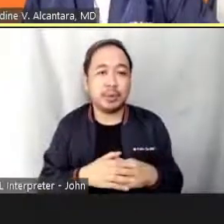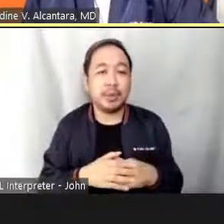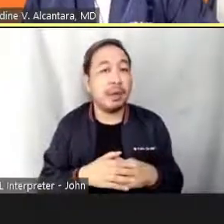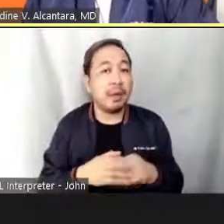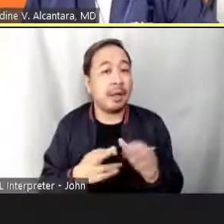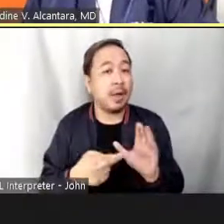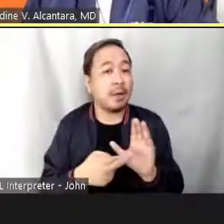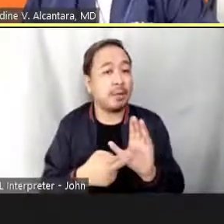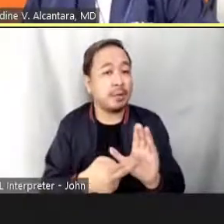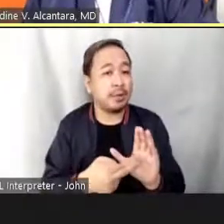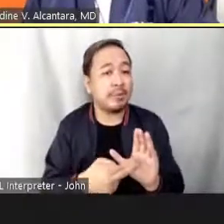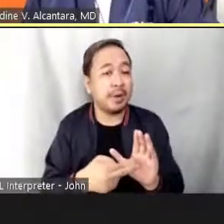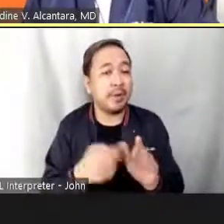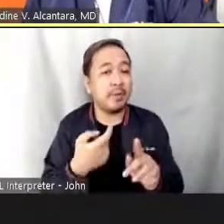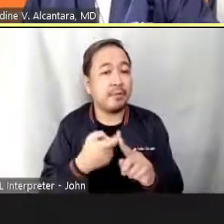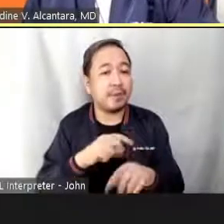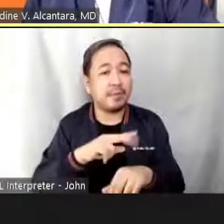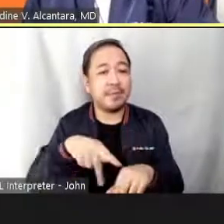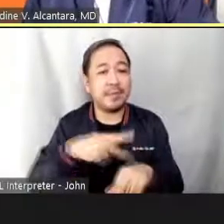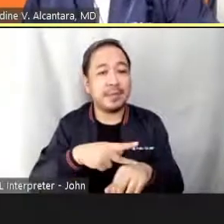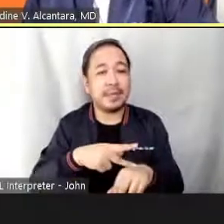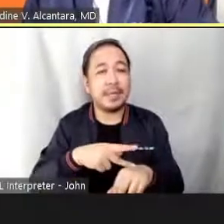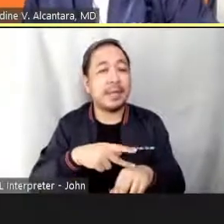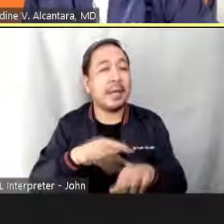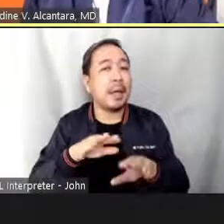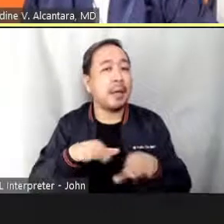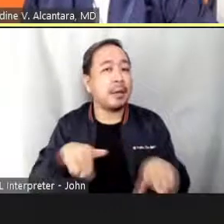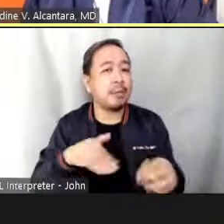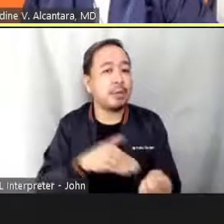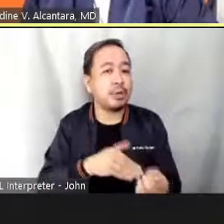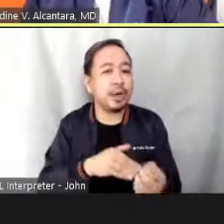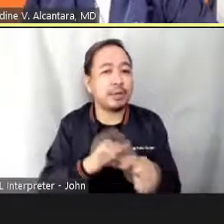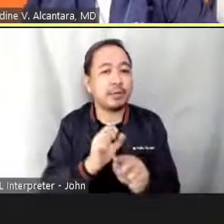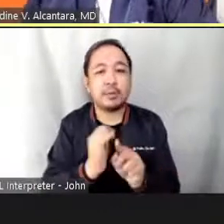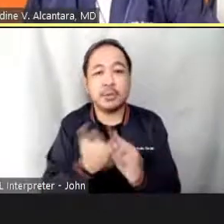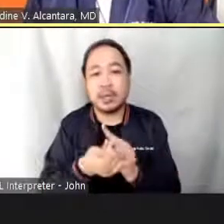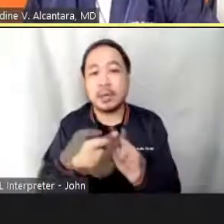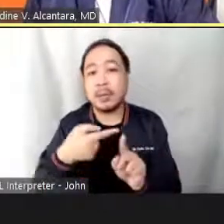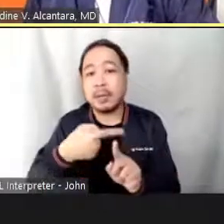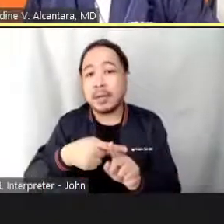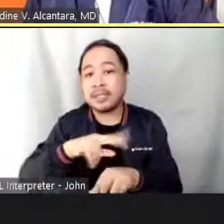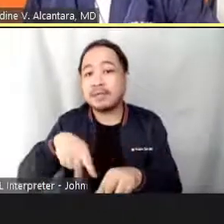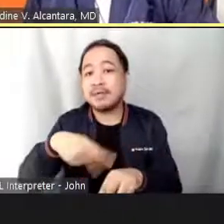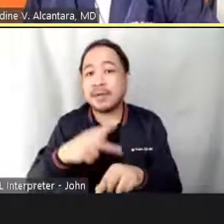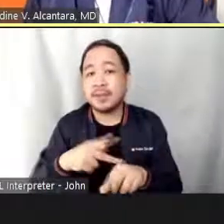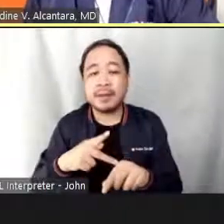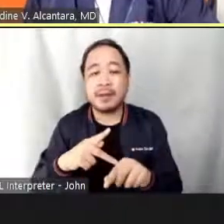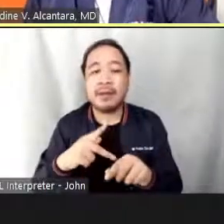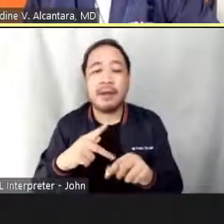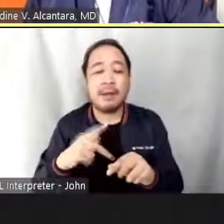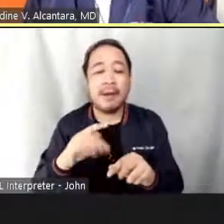Pediatrics Society and the Philippine Ambulatory Pediatrics Association. She has also a